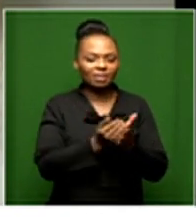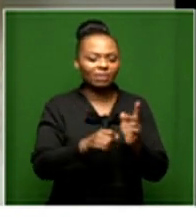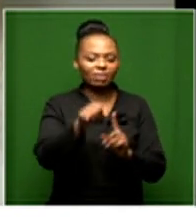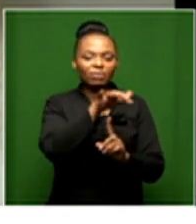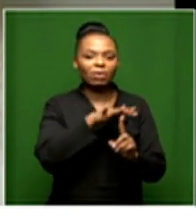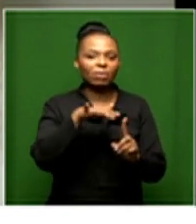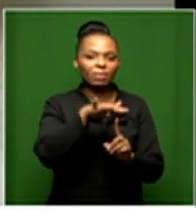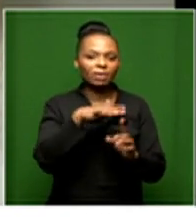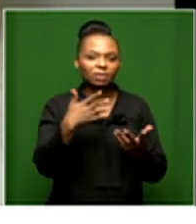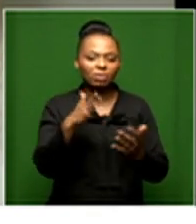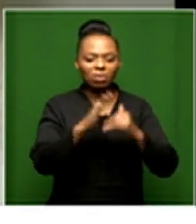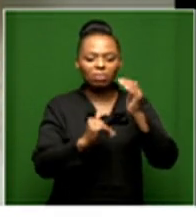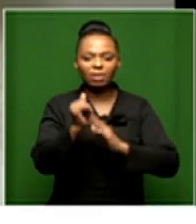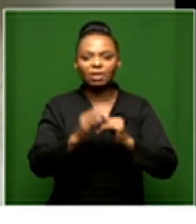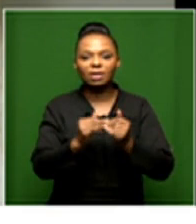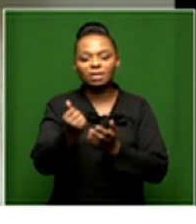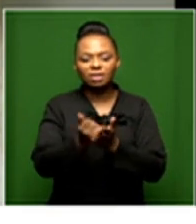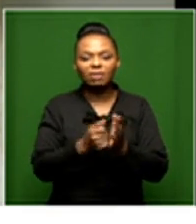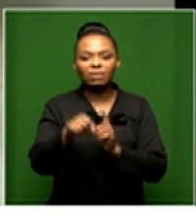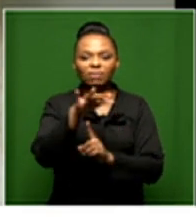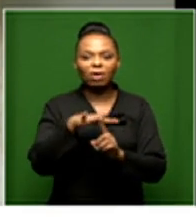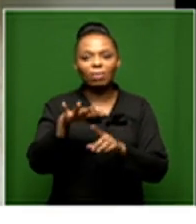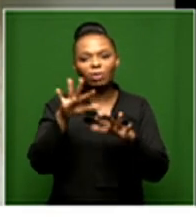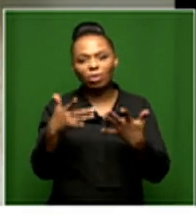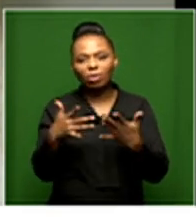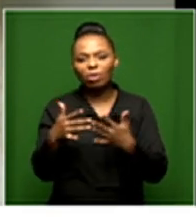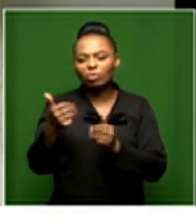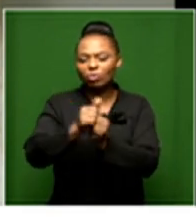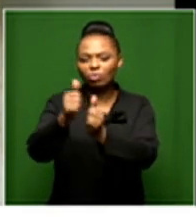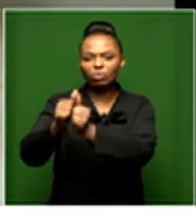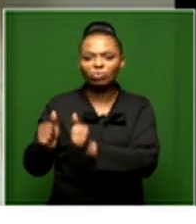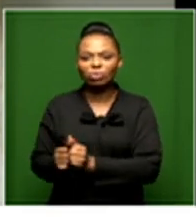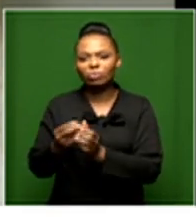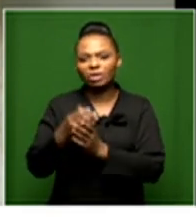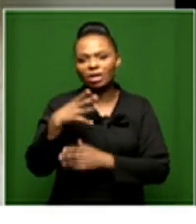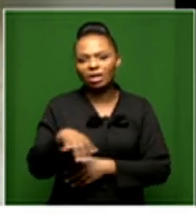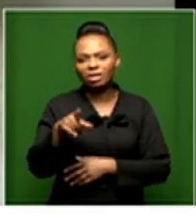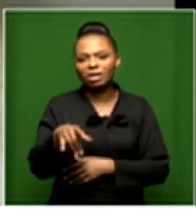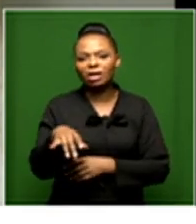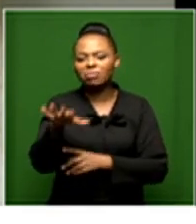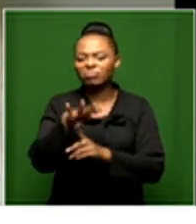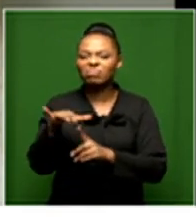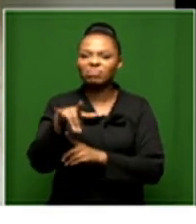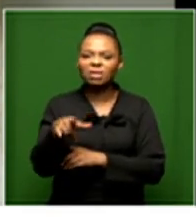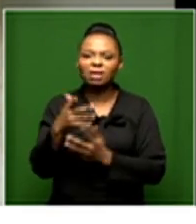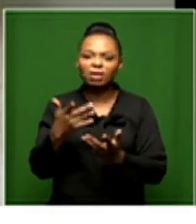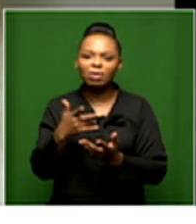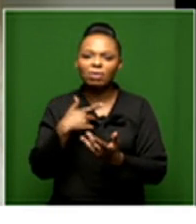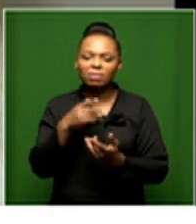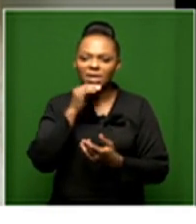to actually have the neighborhood feeling together. It's a sense of belonging. It's the ability to